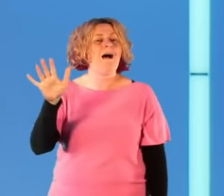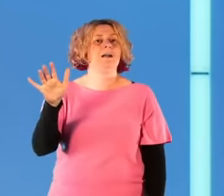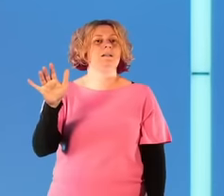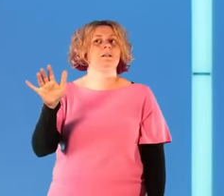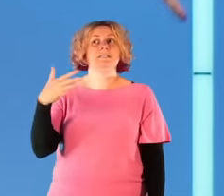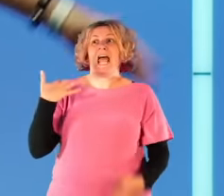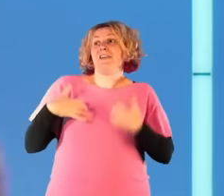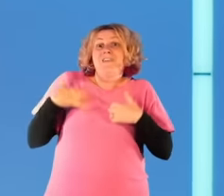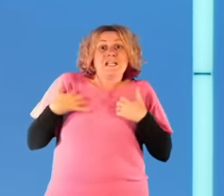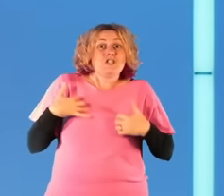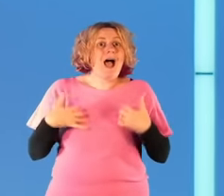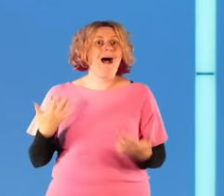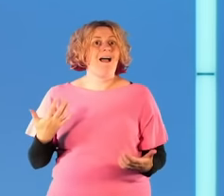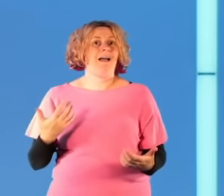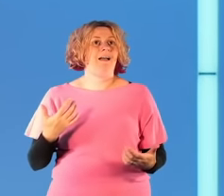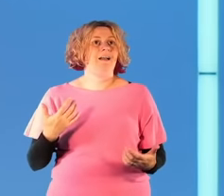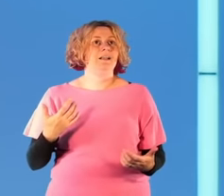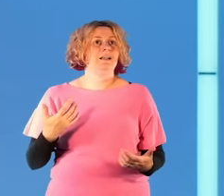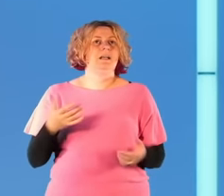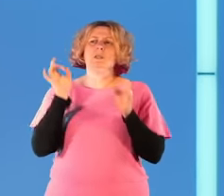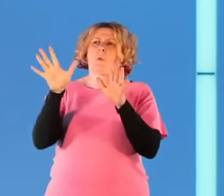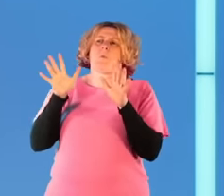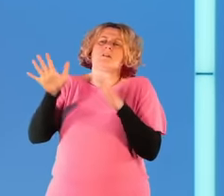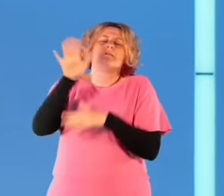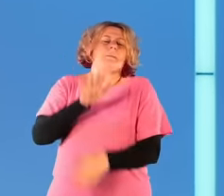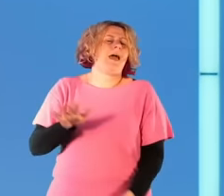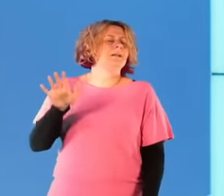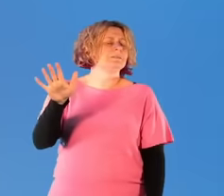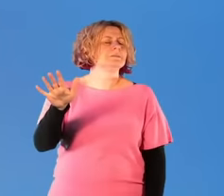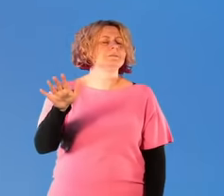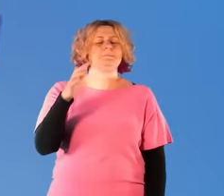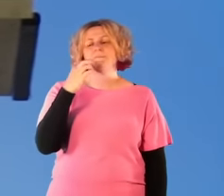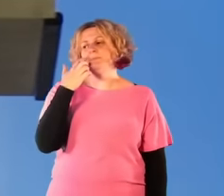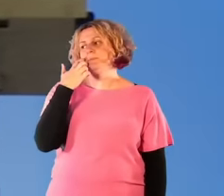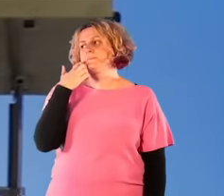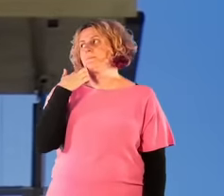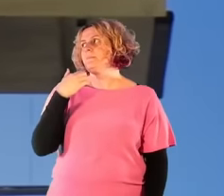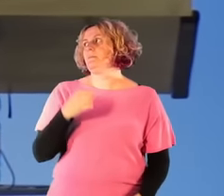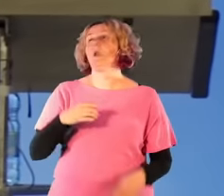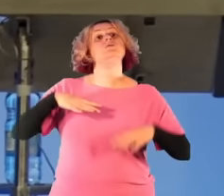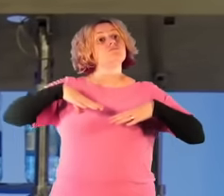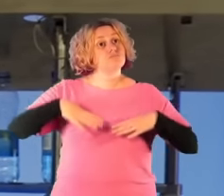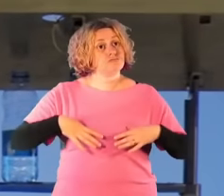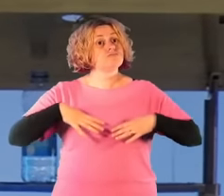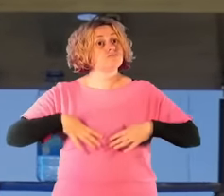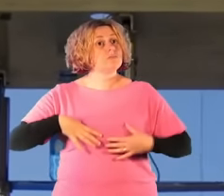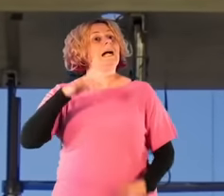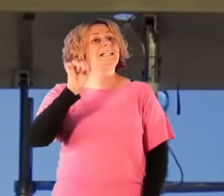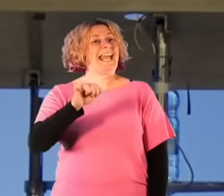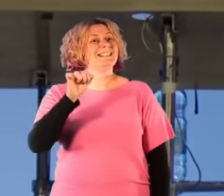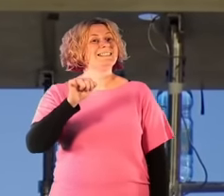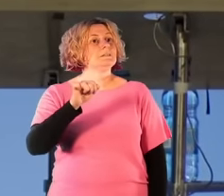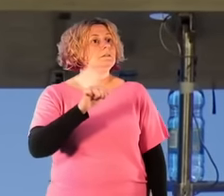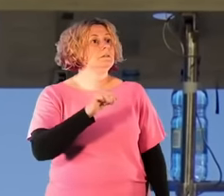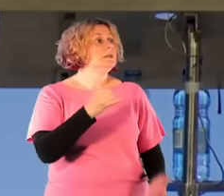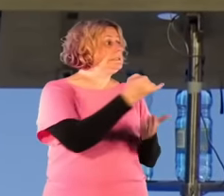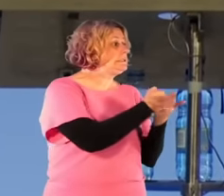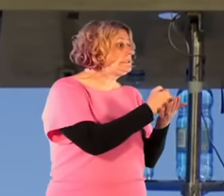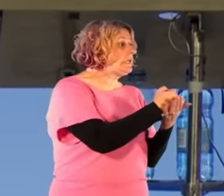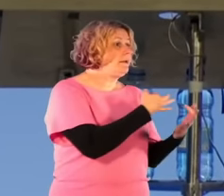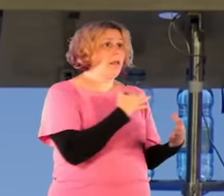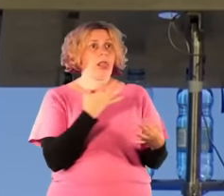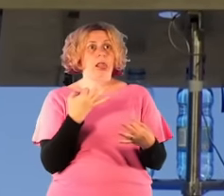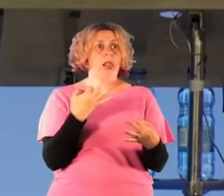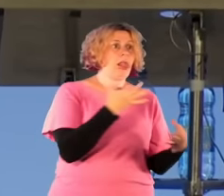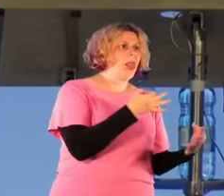of adventure. It's a wonderful place. There is rest, and there's rest from the battle with sin. And